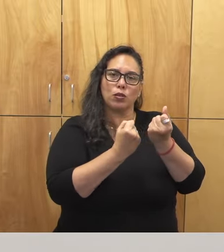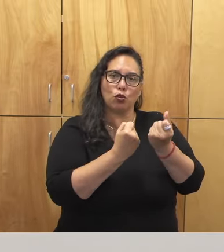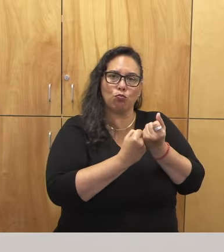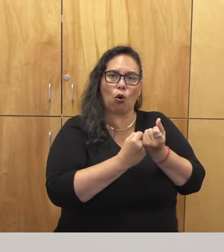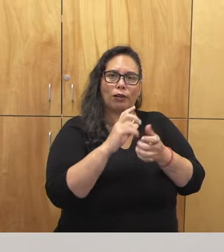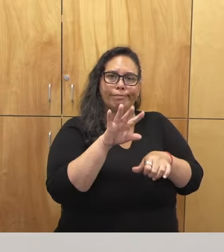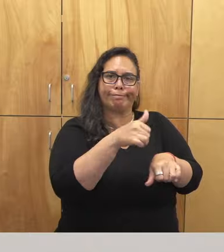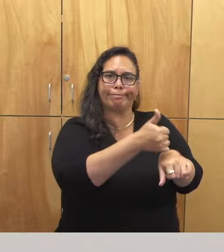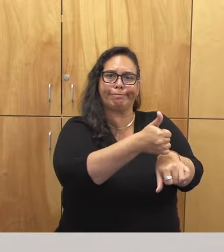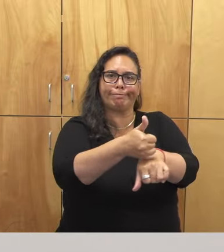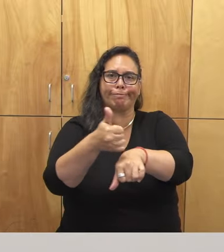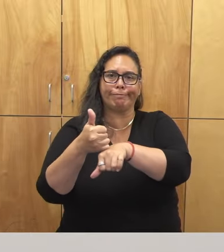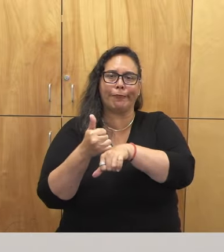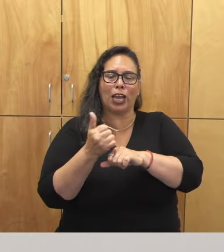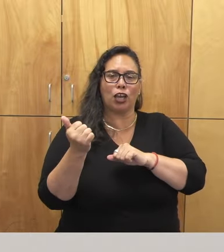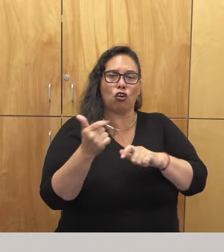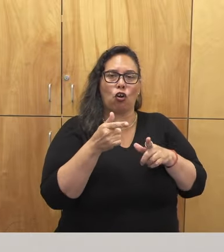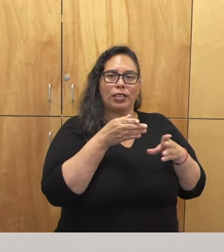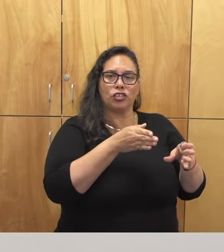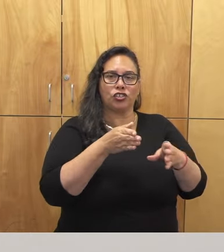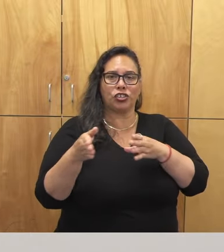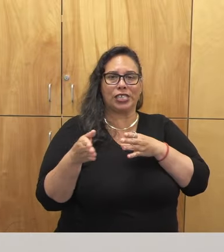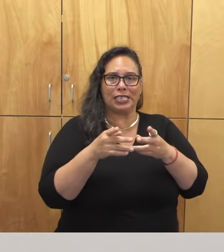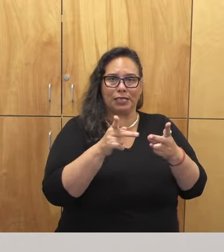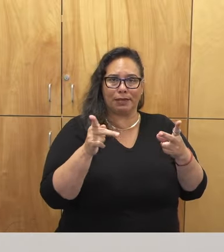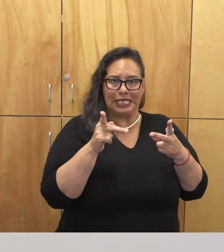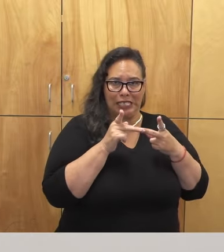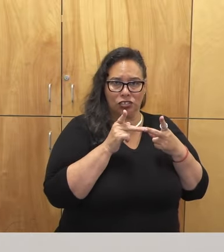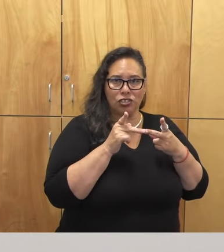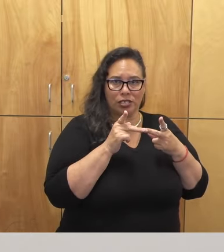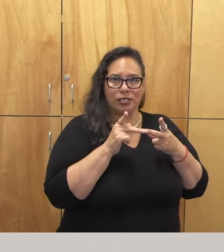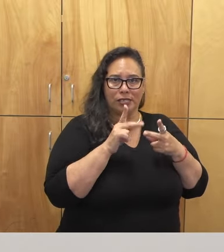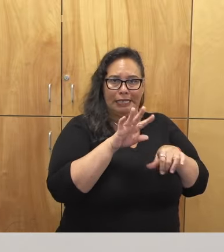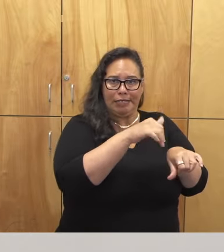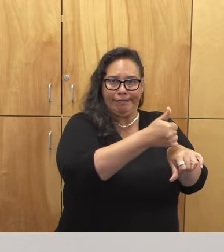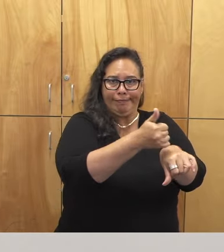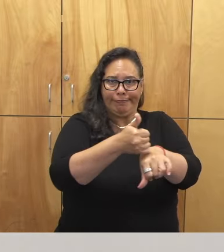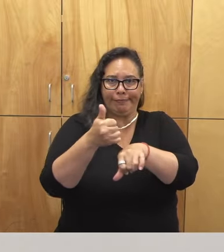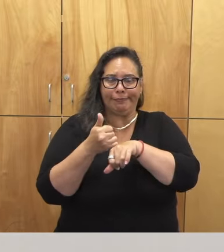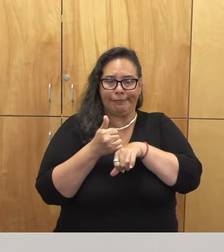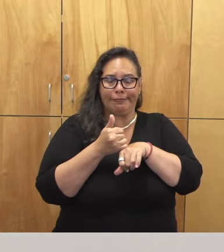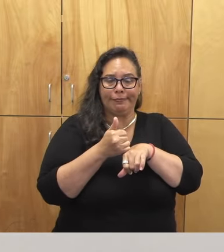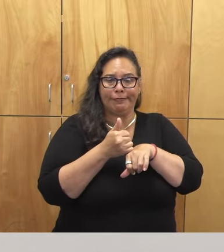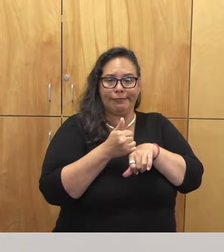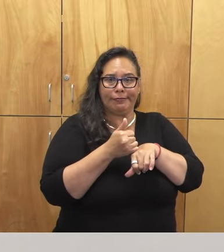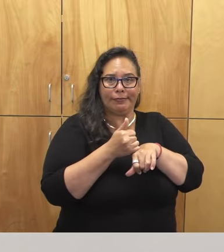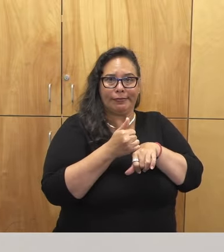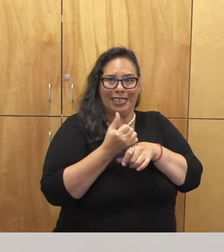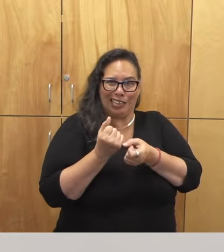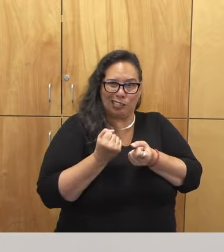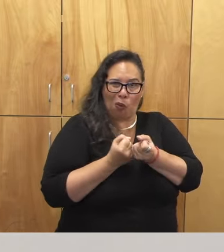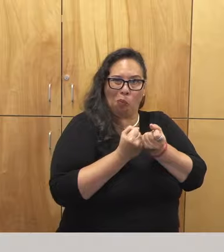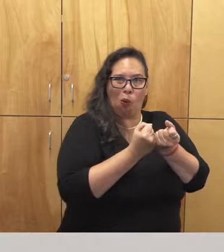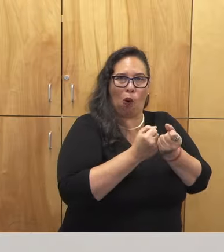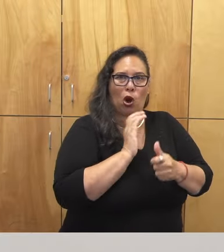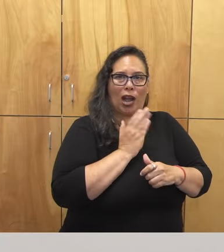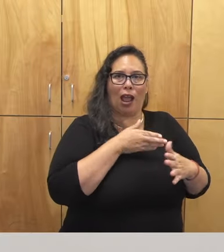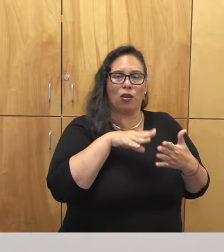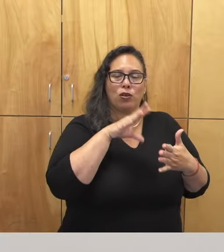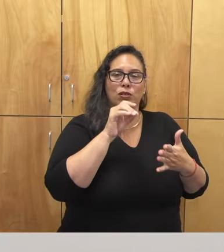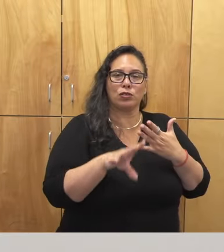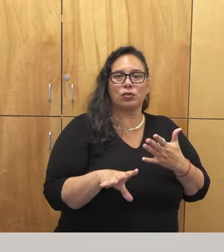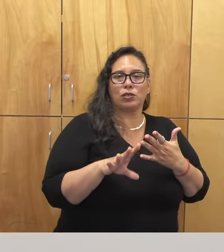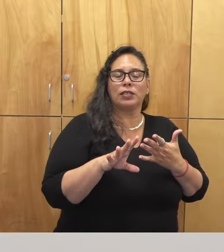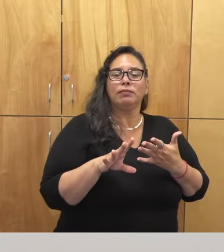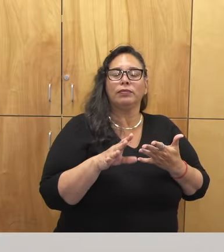are in place and all of the strategic positions that are in place are all supporting our students and helping us